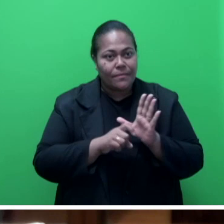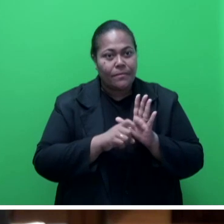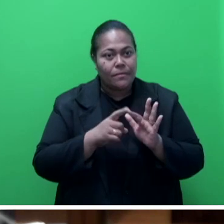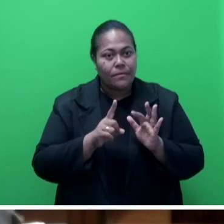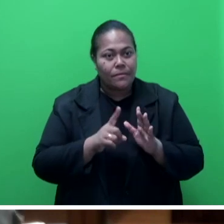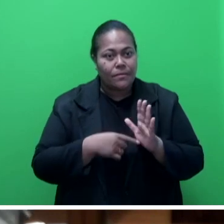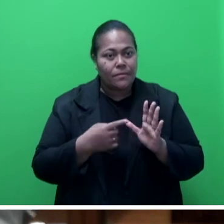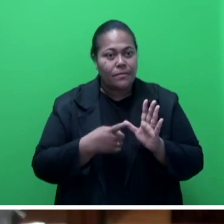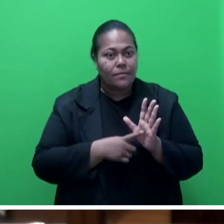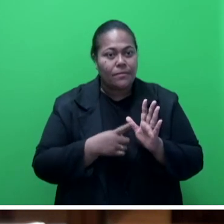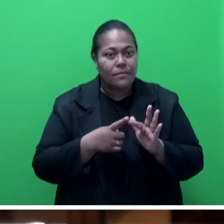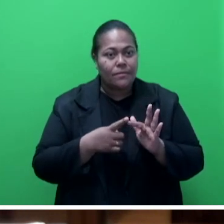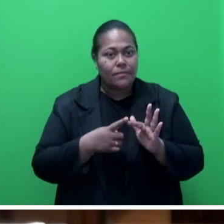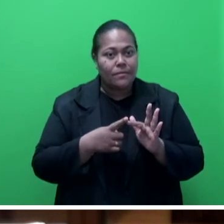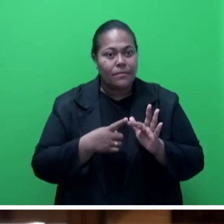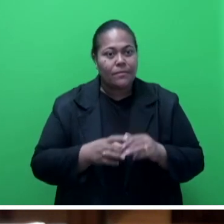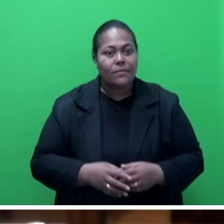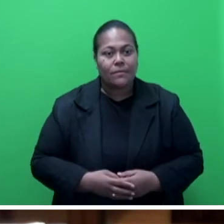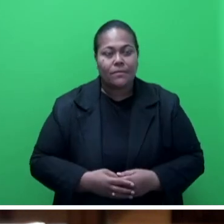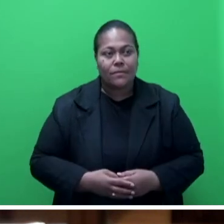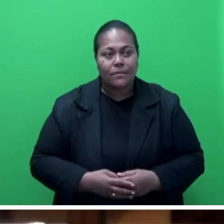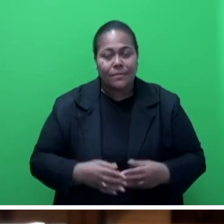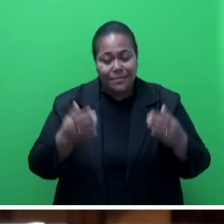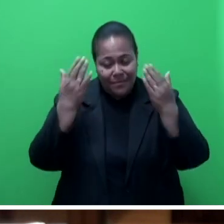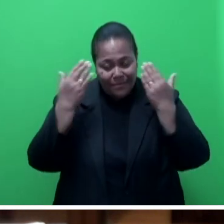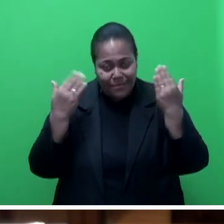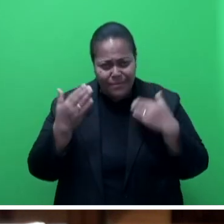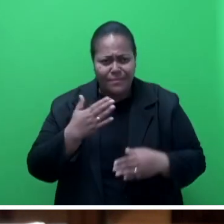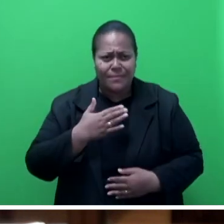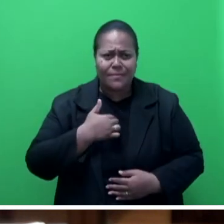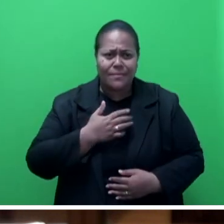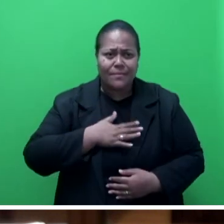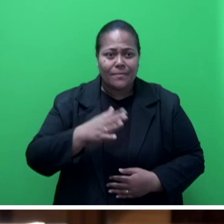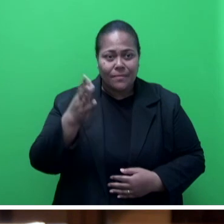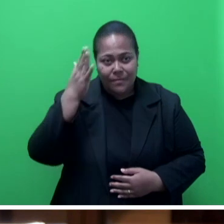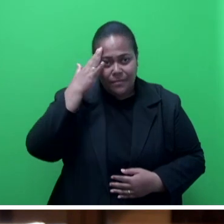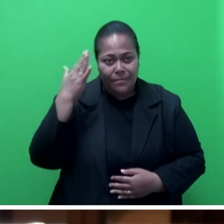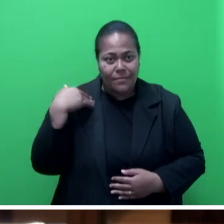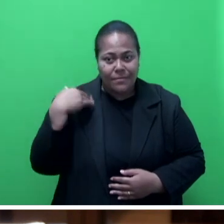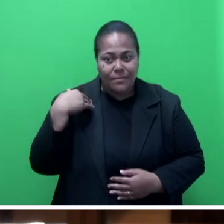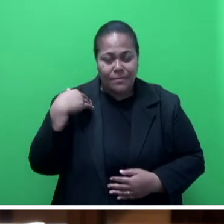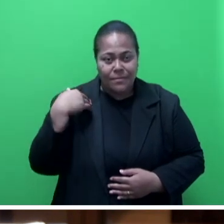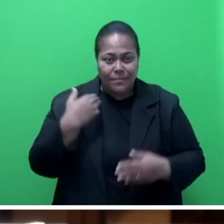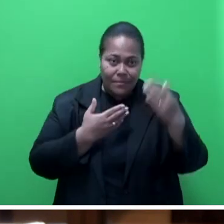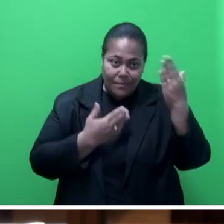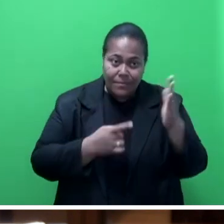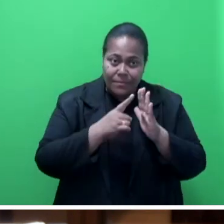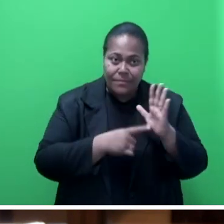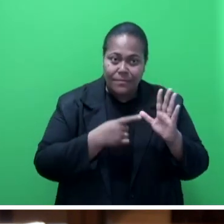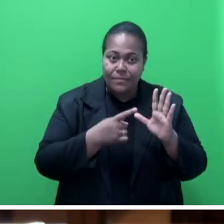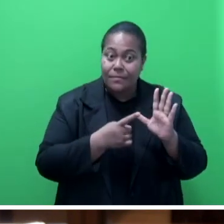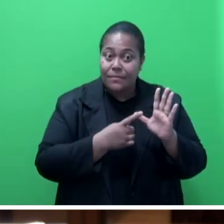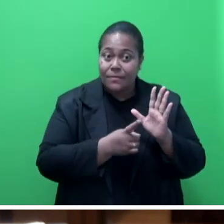Mr. Speaker, I want to remind Honourable Chale